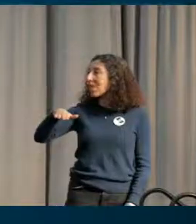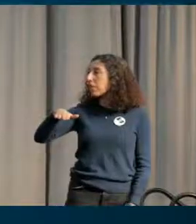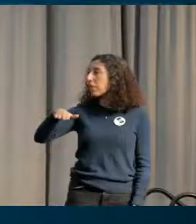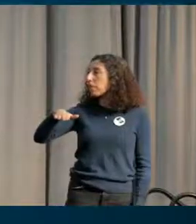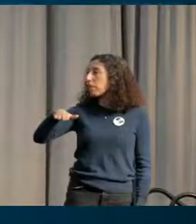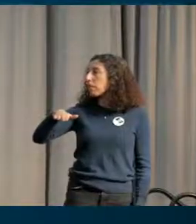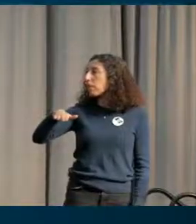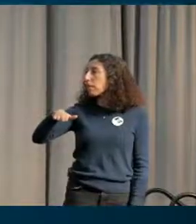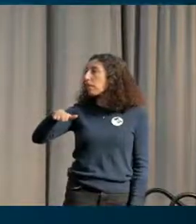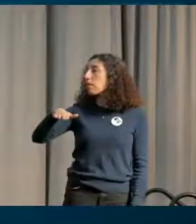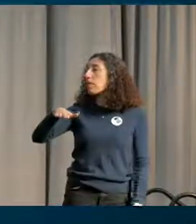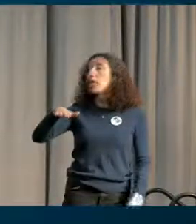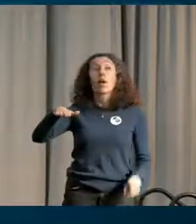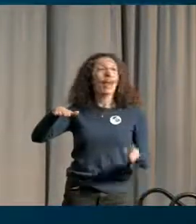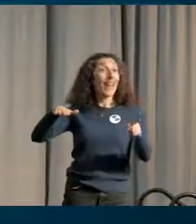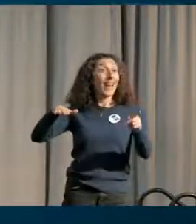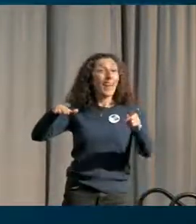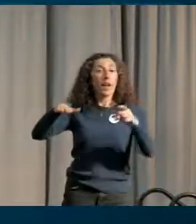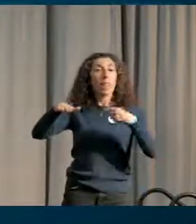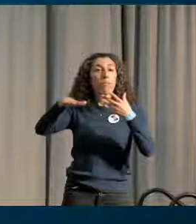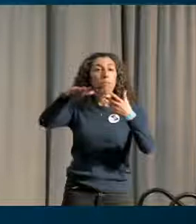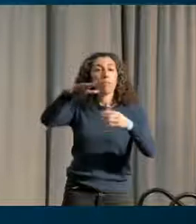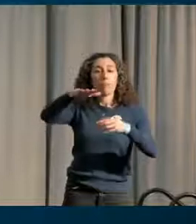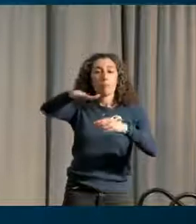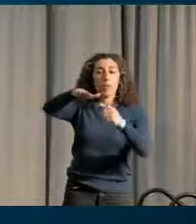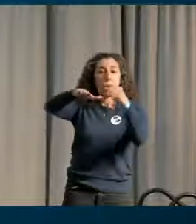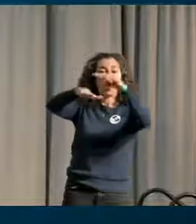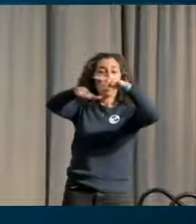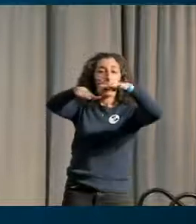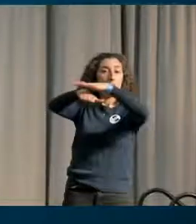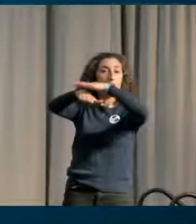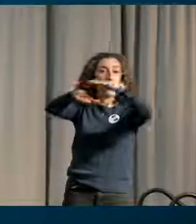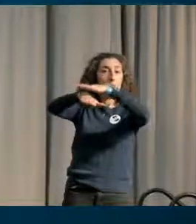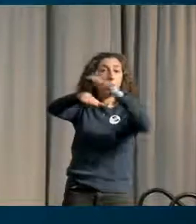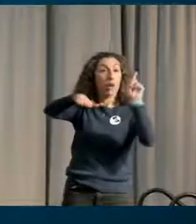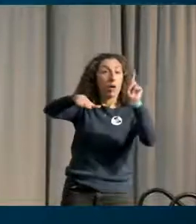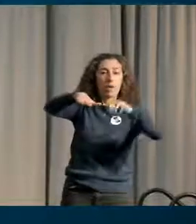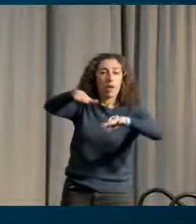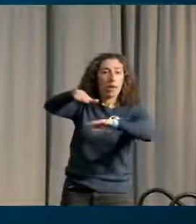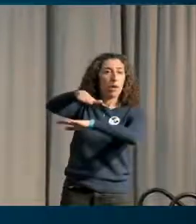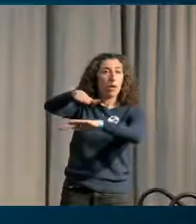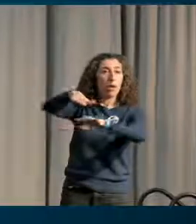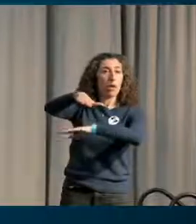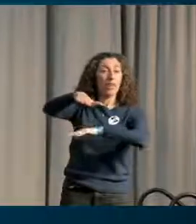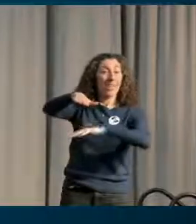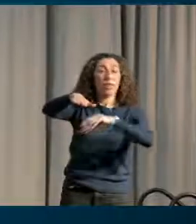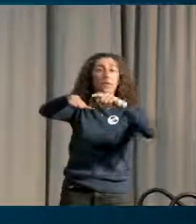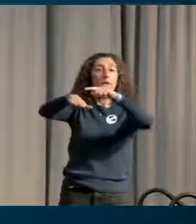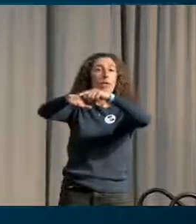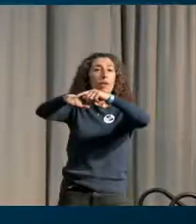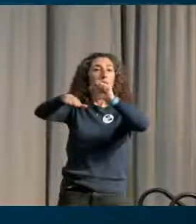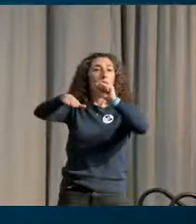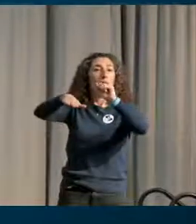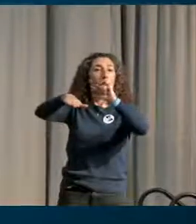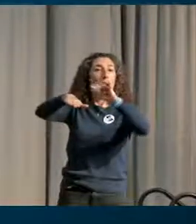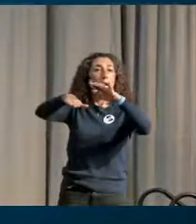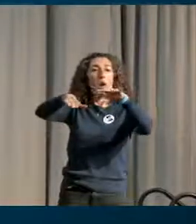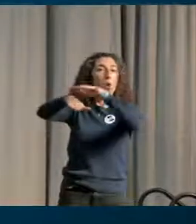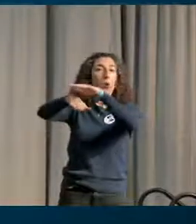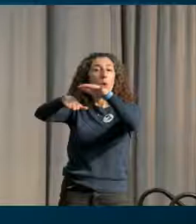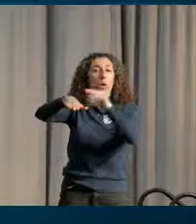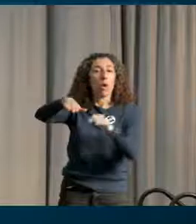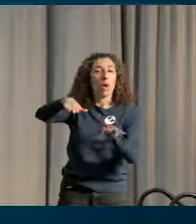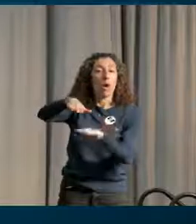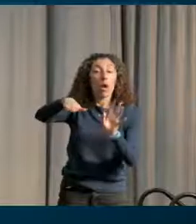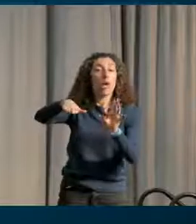that fast-moving air is on the top of this wing. And where do you think the high pressure is? If the low pressure